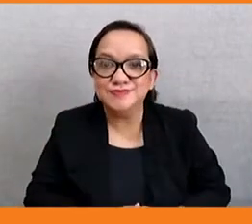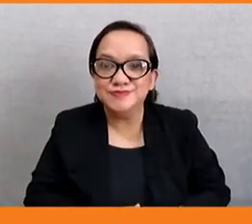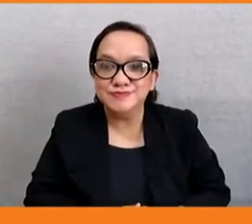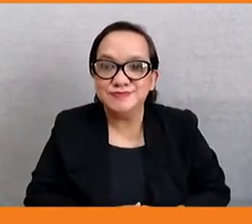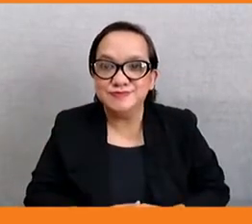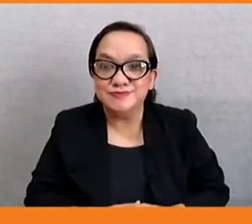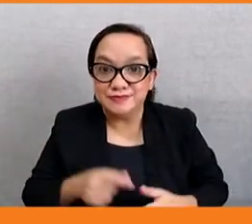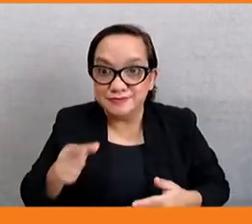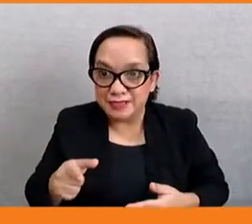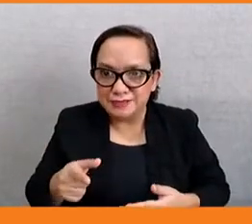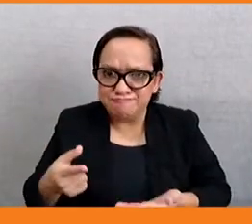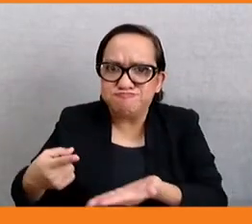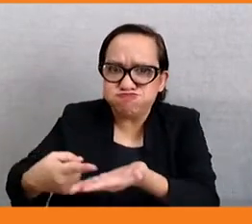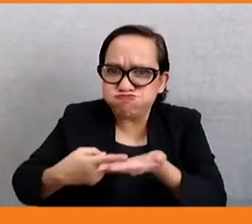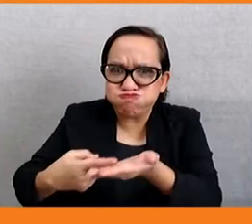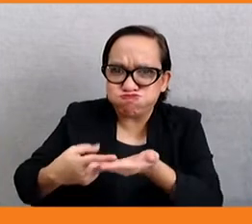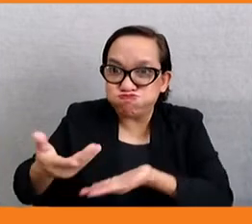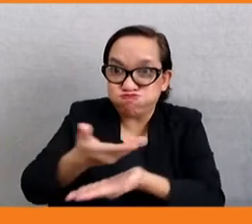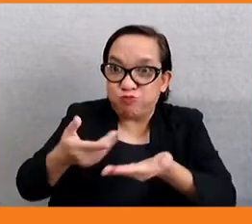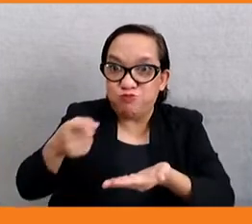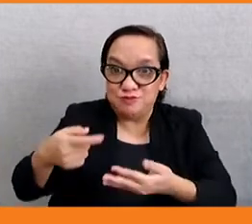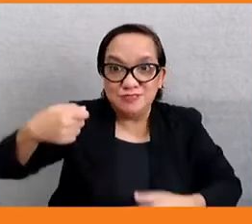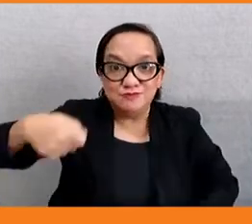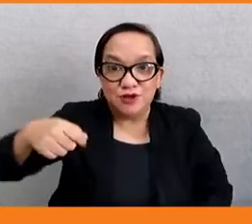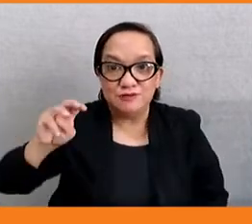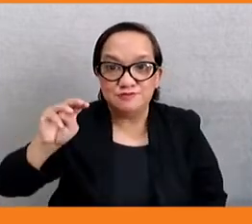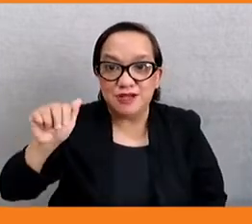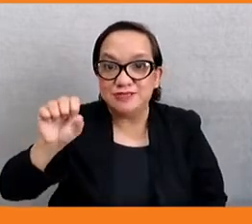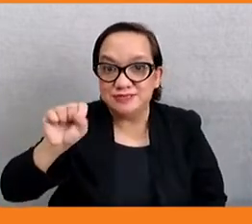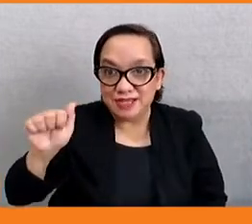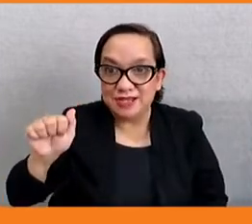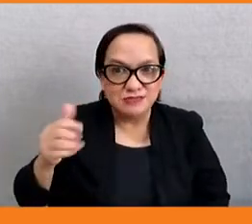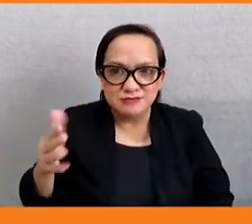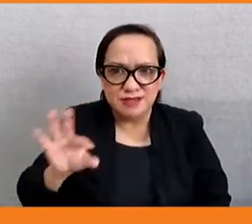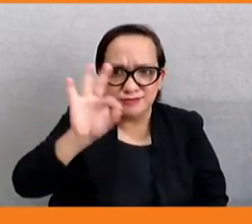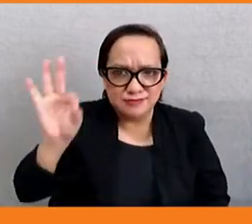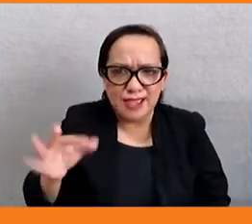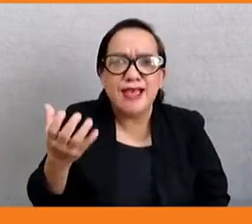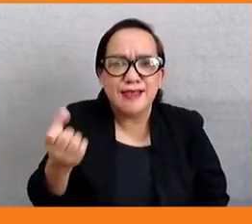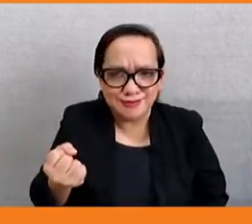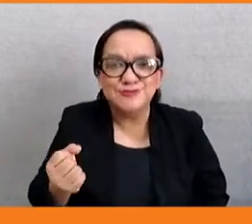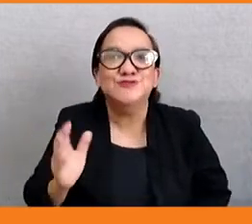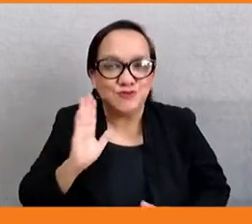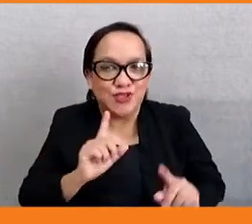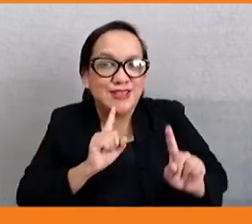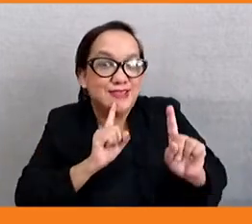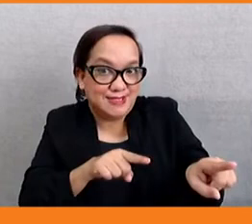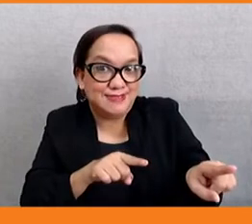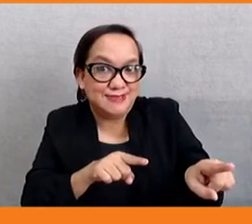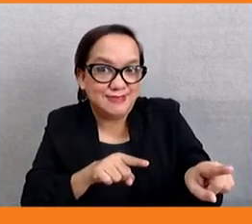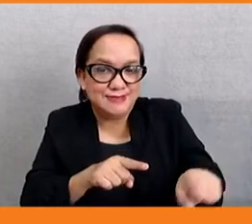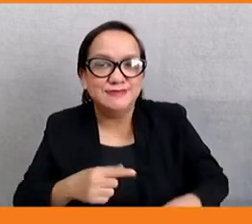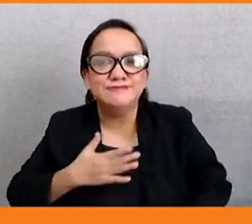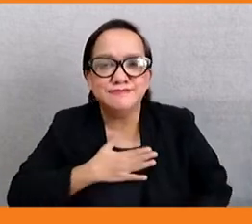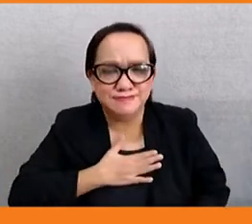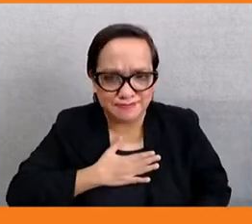representatives, ending with the Q&A session. I ask you once again to submit your questions in the pigeonhole, and they will be selected to be voted